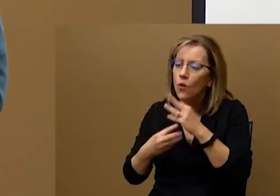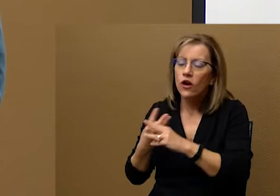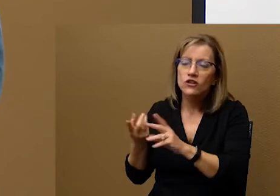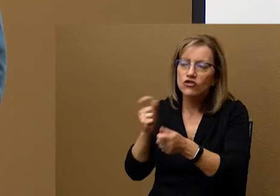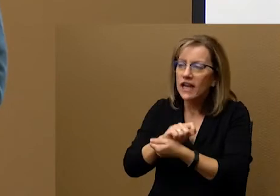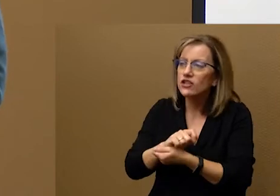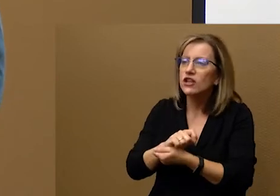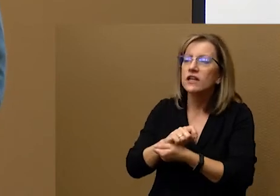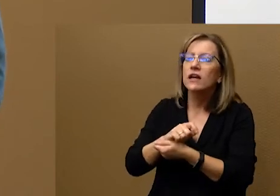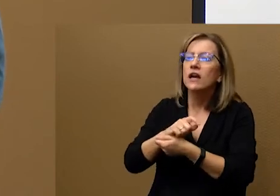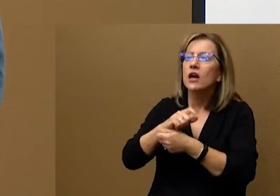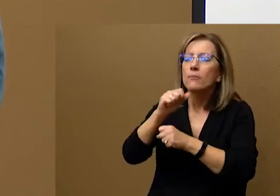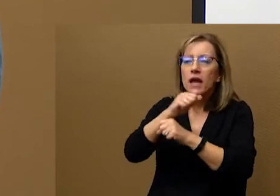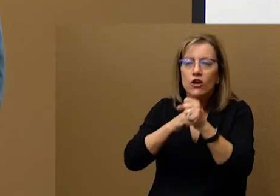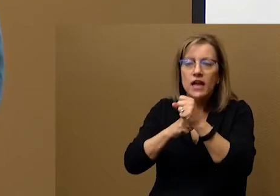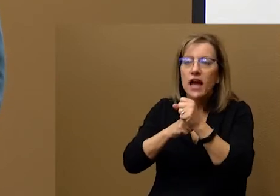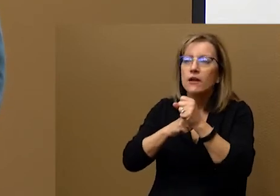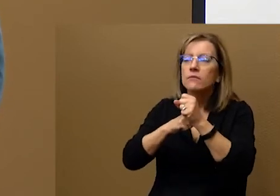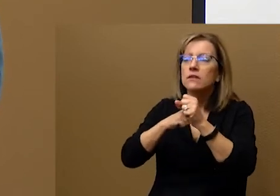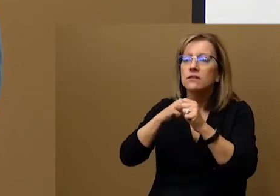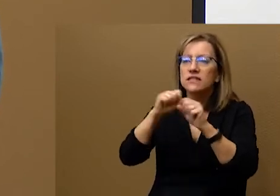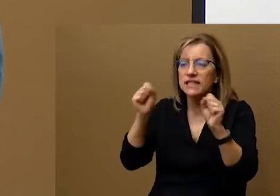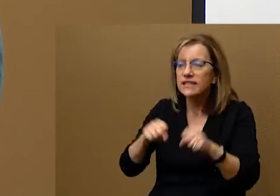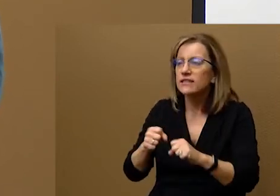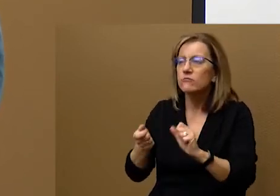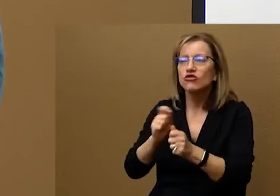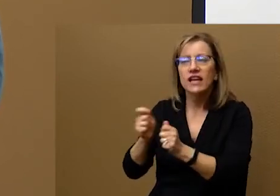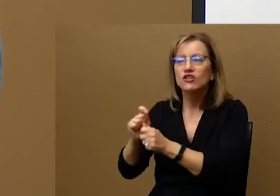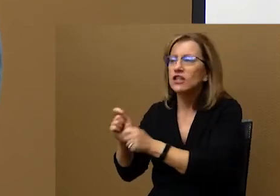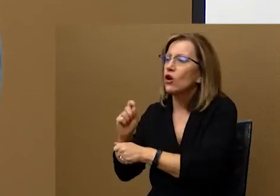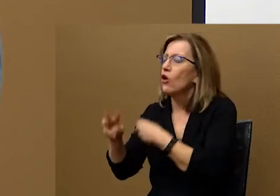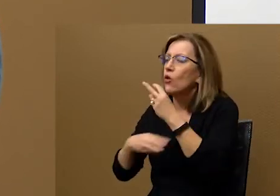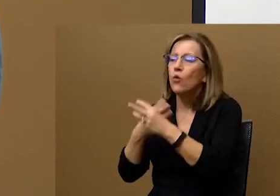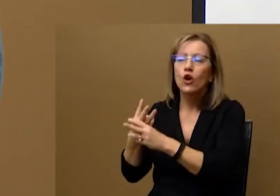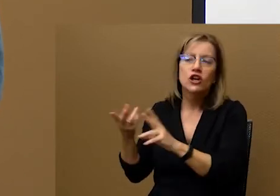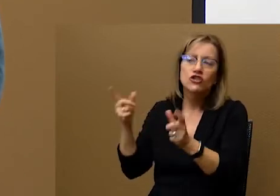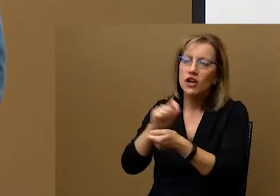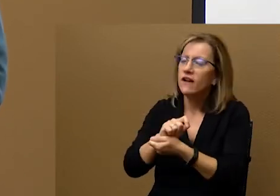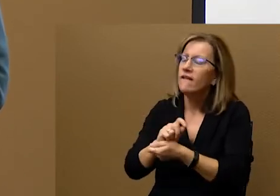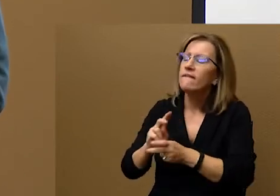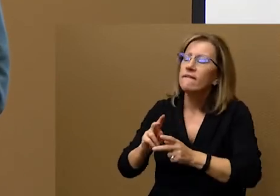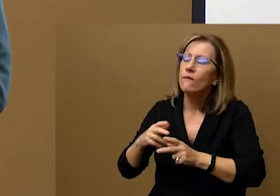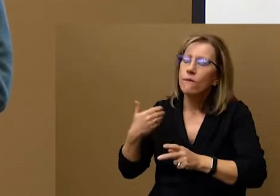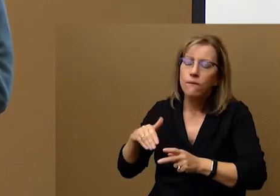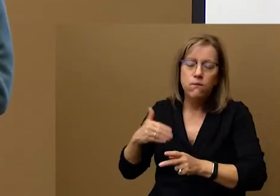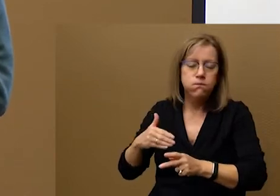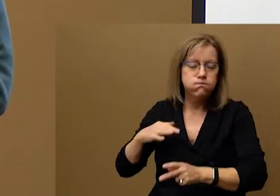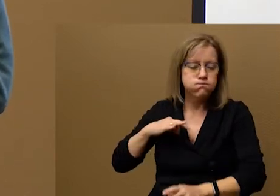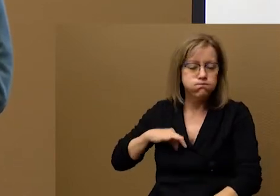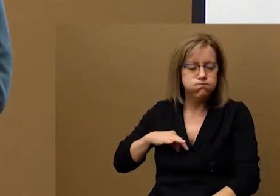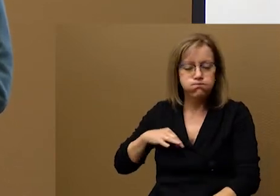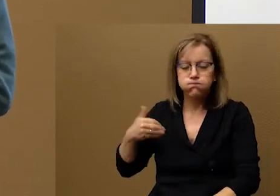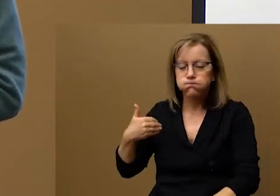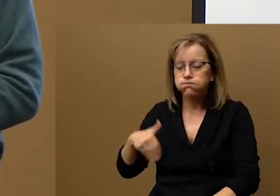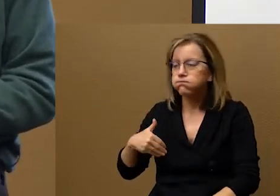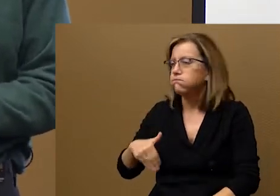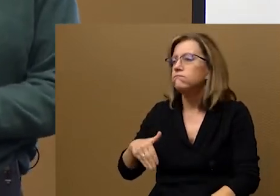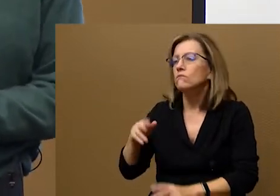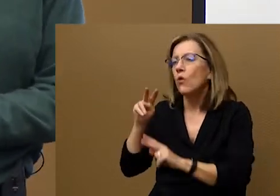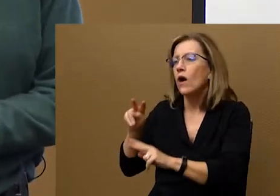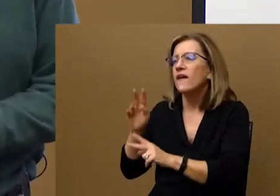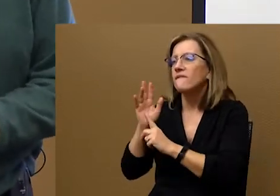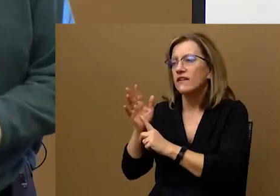a world-changing, it's paradigm-changing, world-changing insight. It's extremely useful, what he's